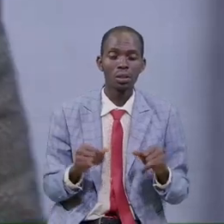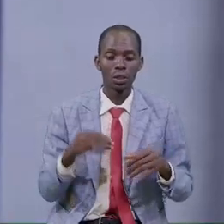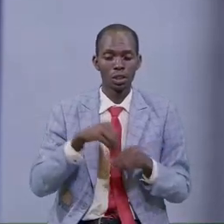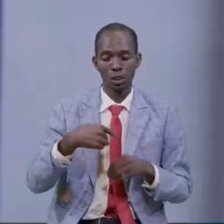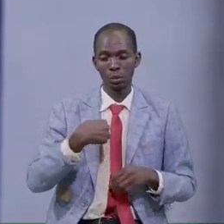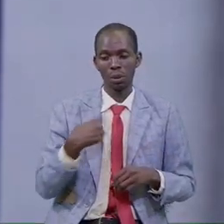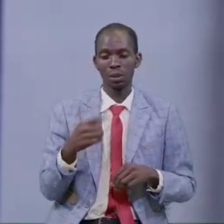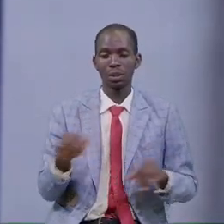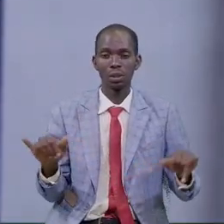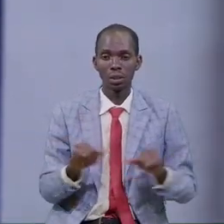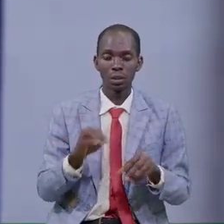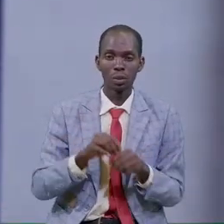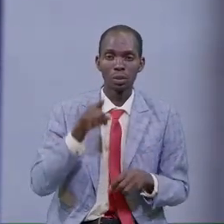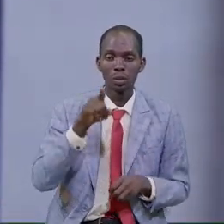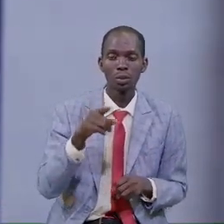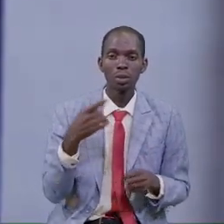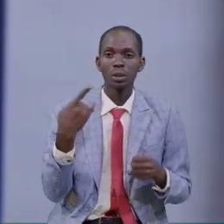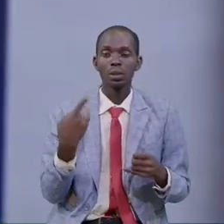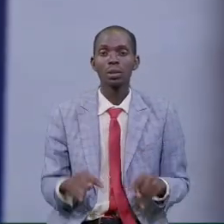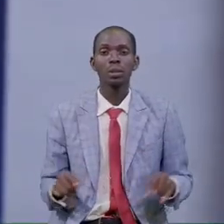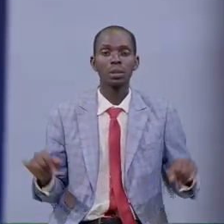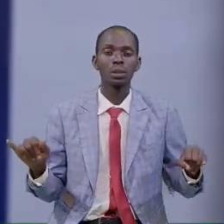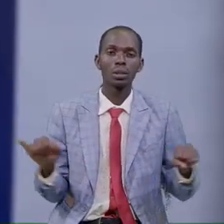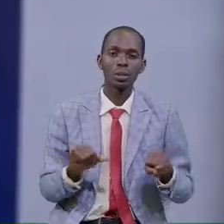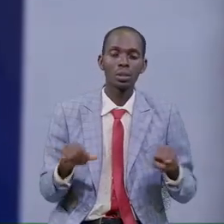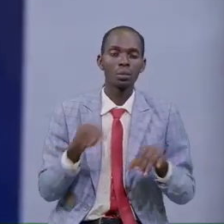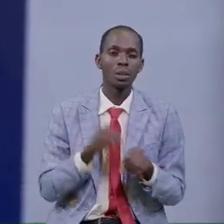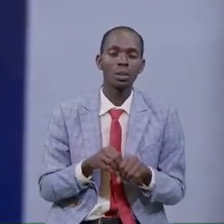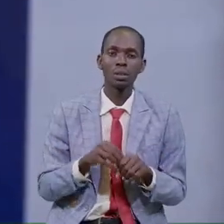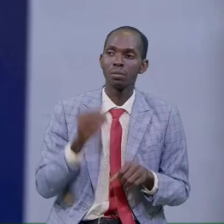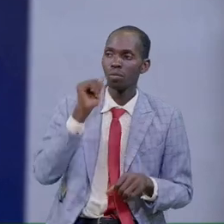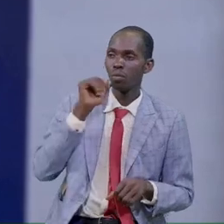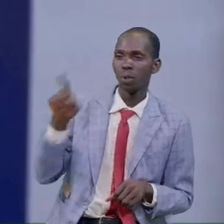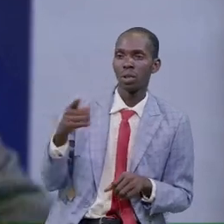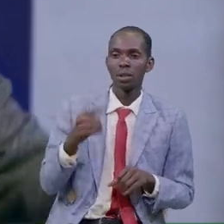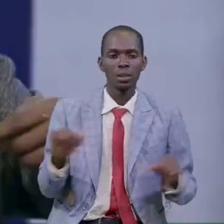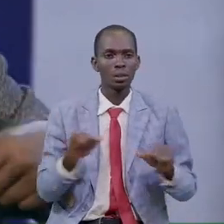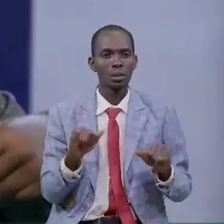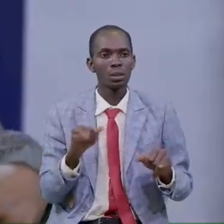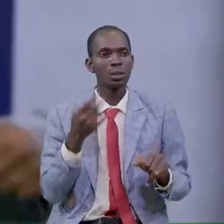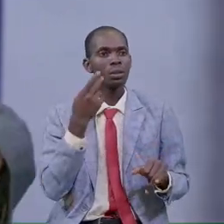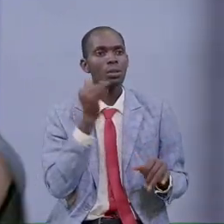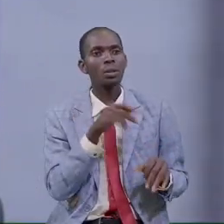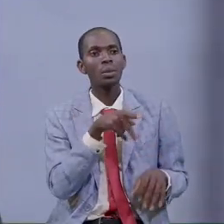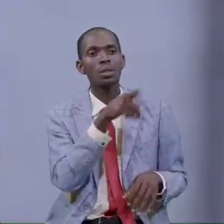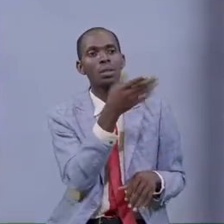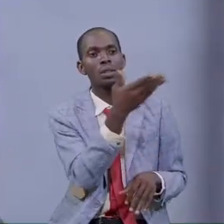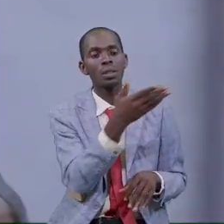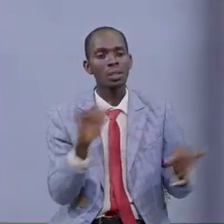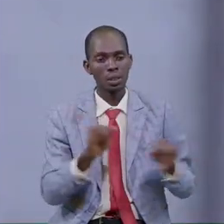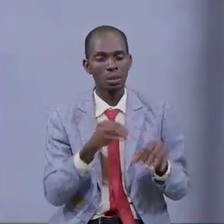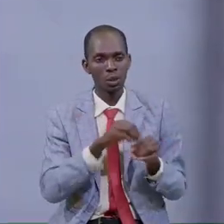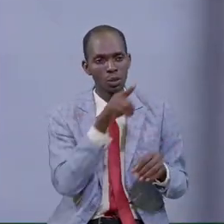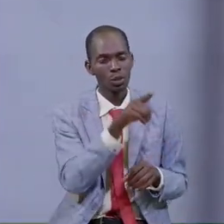same in you, the same in her, Jésus the Christ same, look at him there, est le même. The same in you. As the Lord is with me